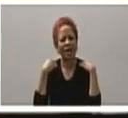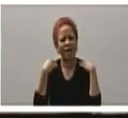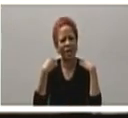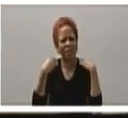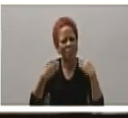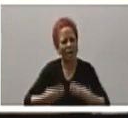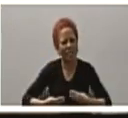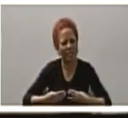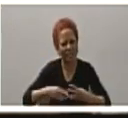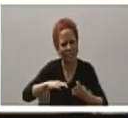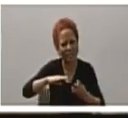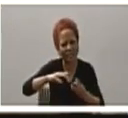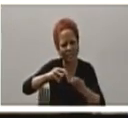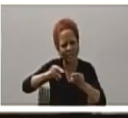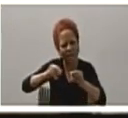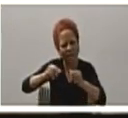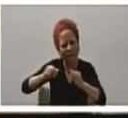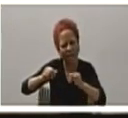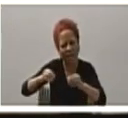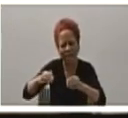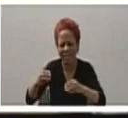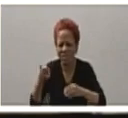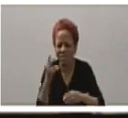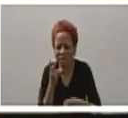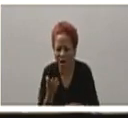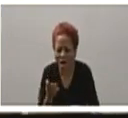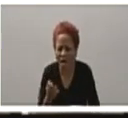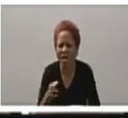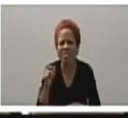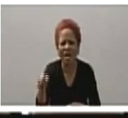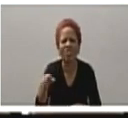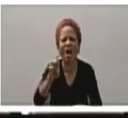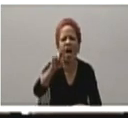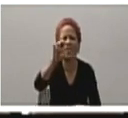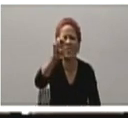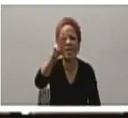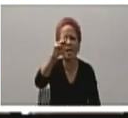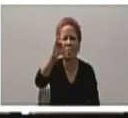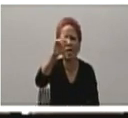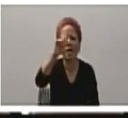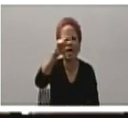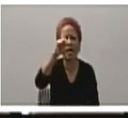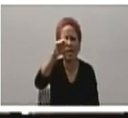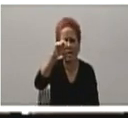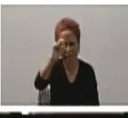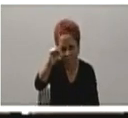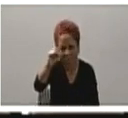after the death. And this last example may be